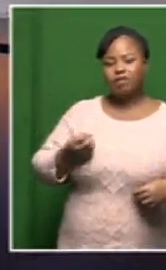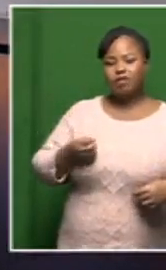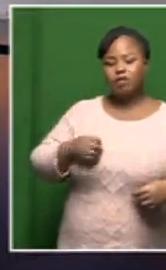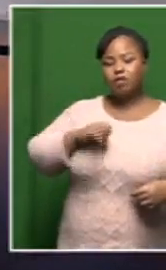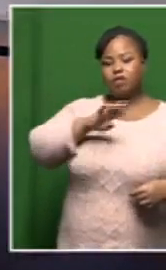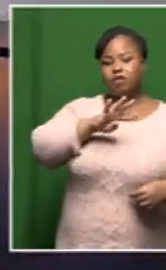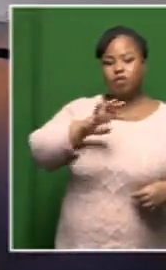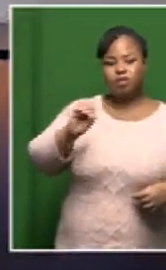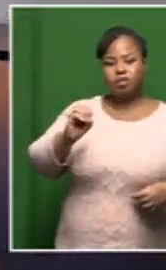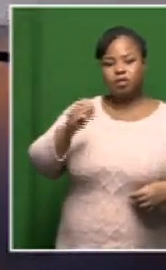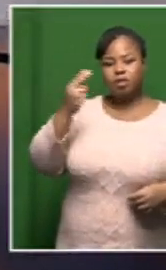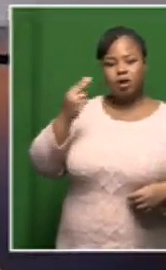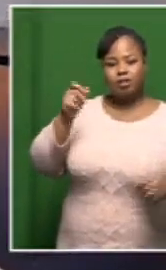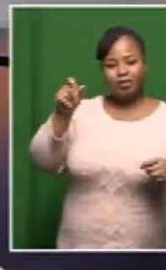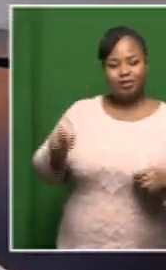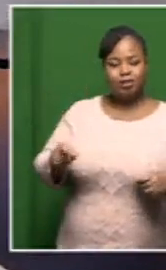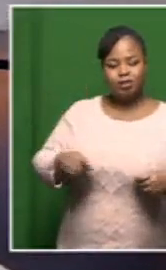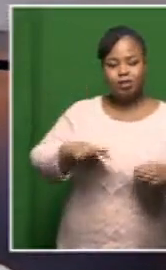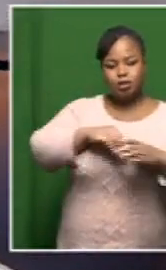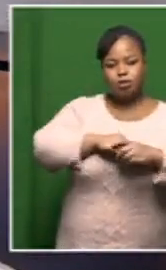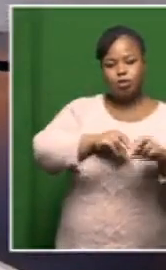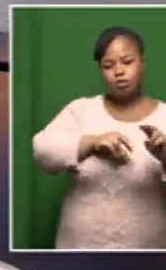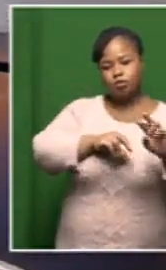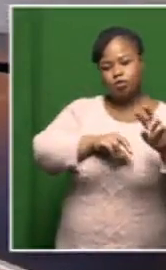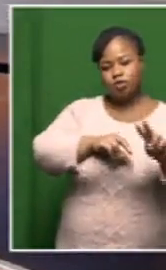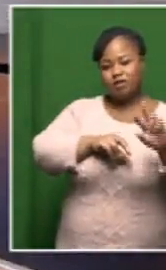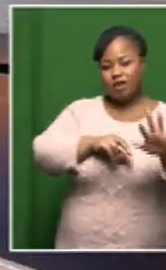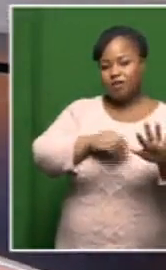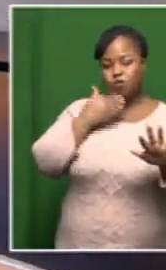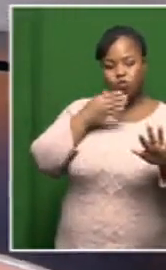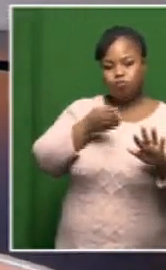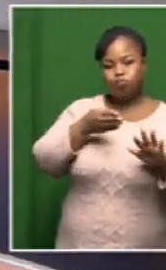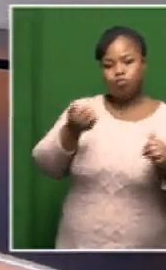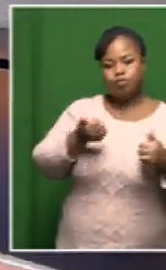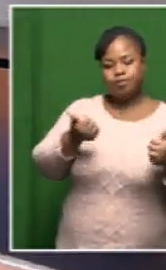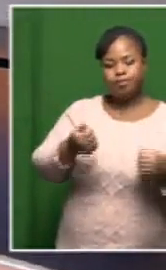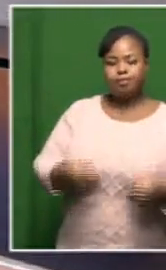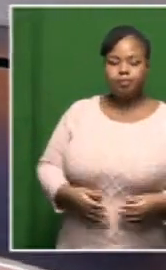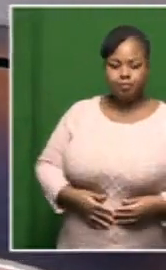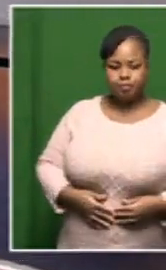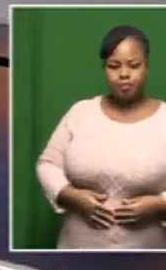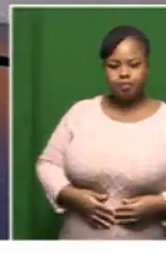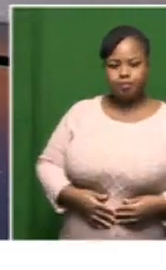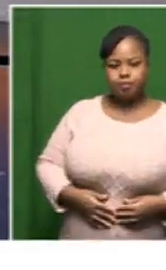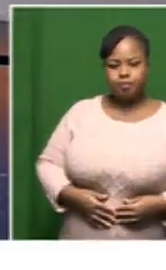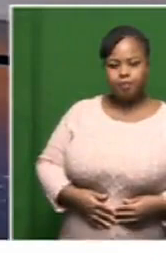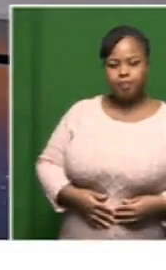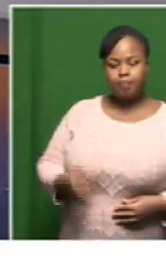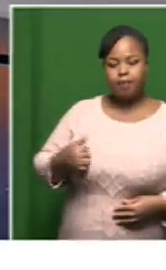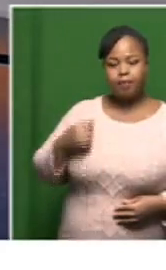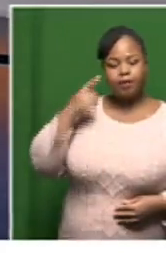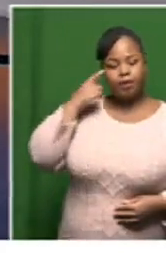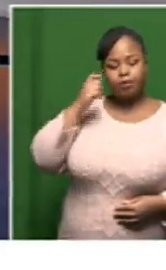40 artists, including the 25 artists, and also looked into, I think when the